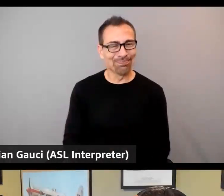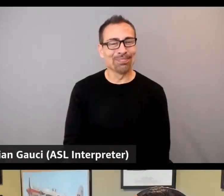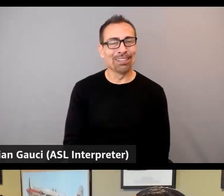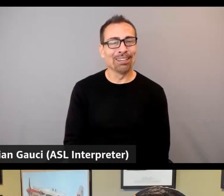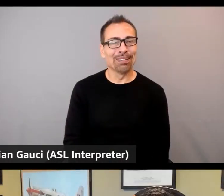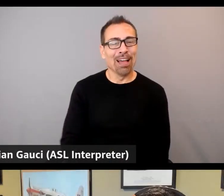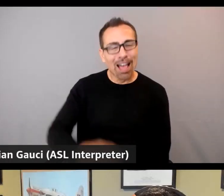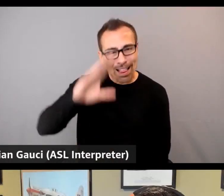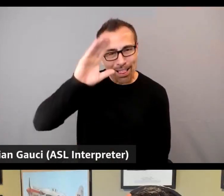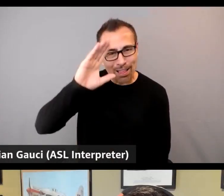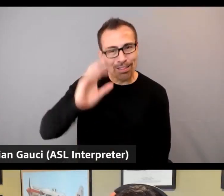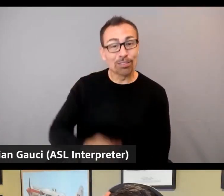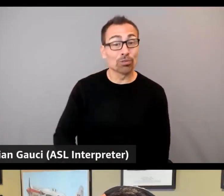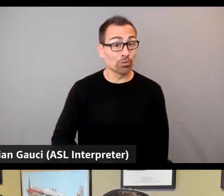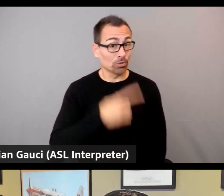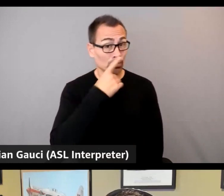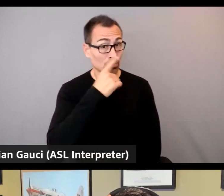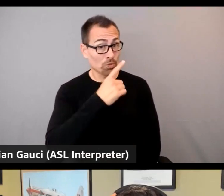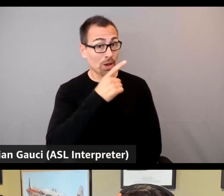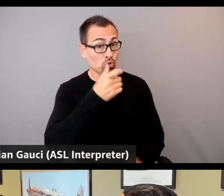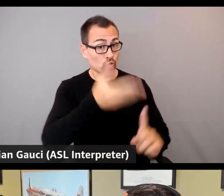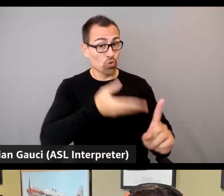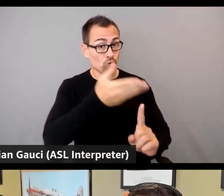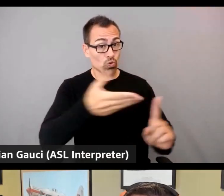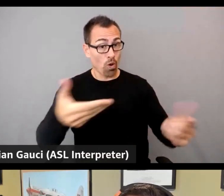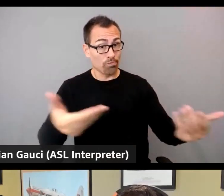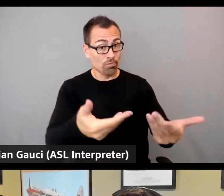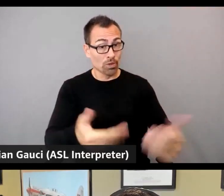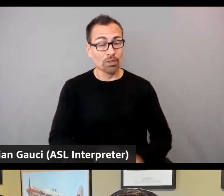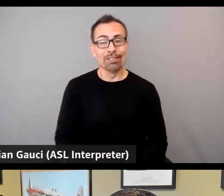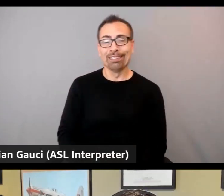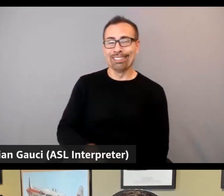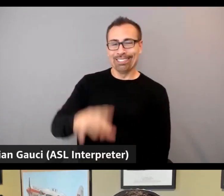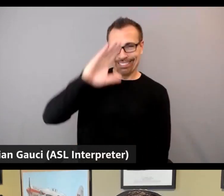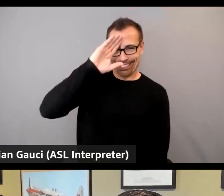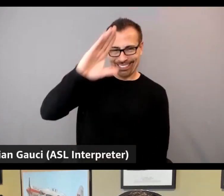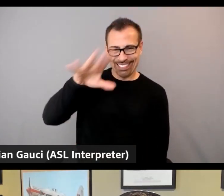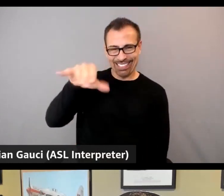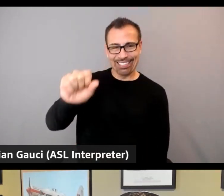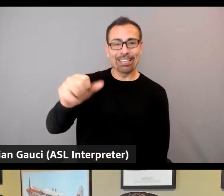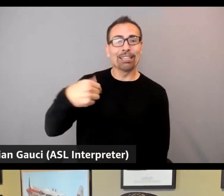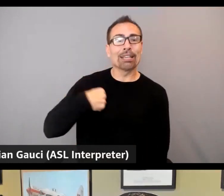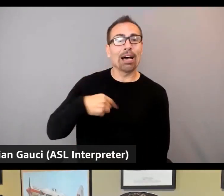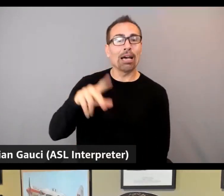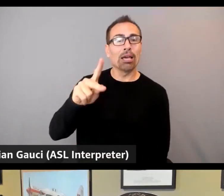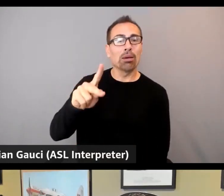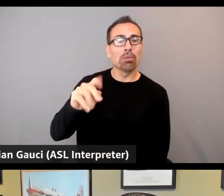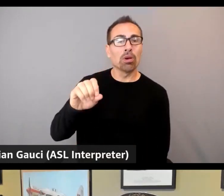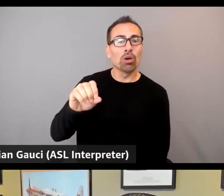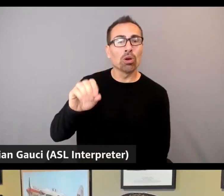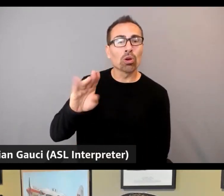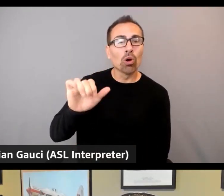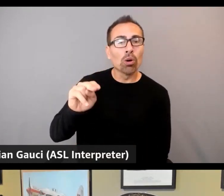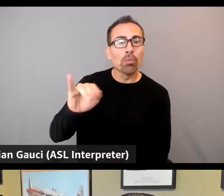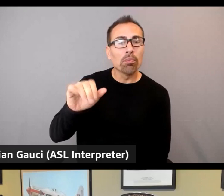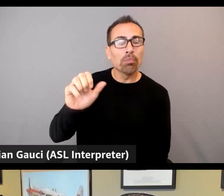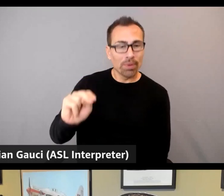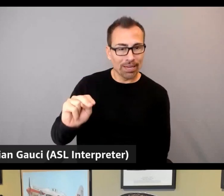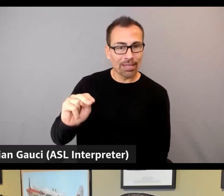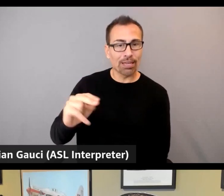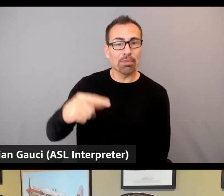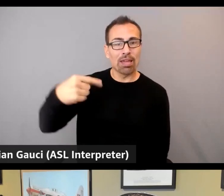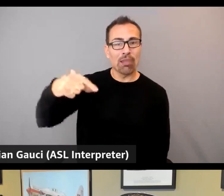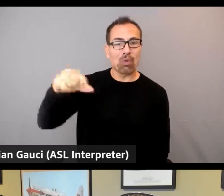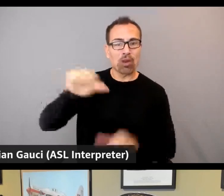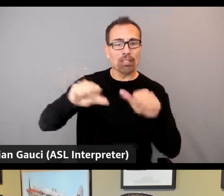Hey. Would you like to introduce yourself? Thank you for having me. Hi, yeah, my name is Corbinian, and I'm a quantum scientist working on